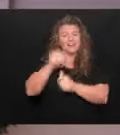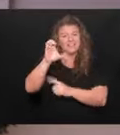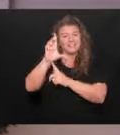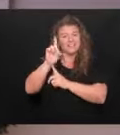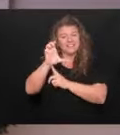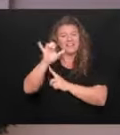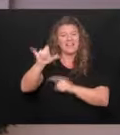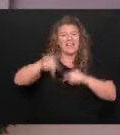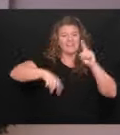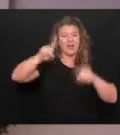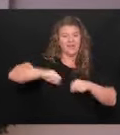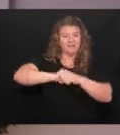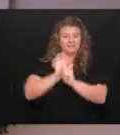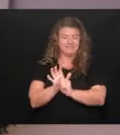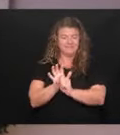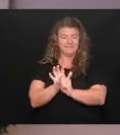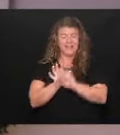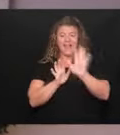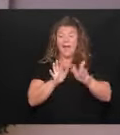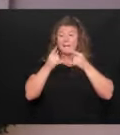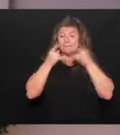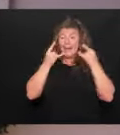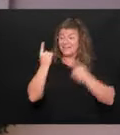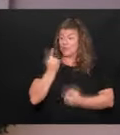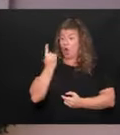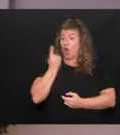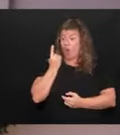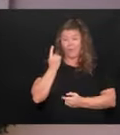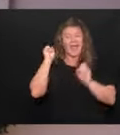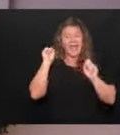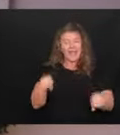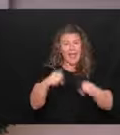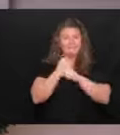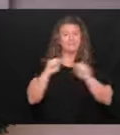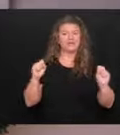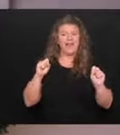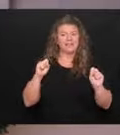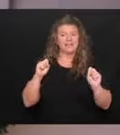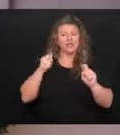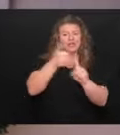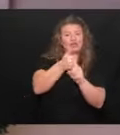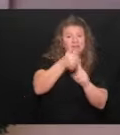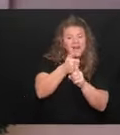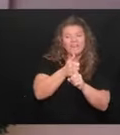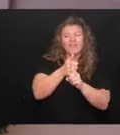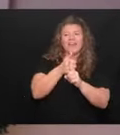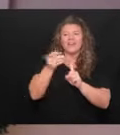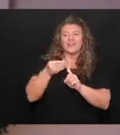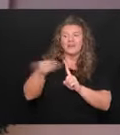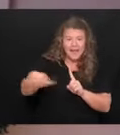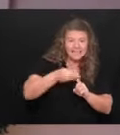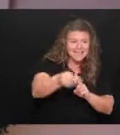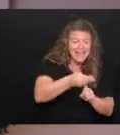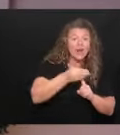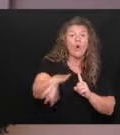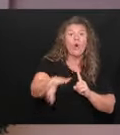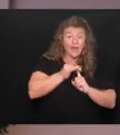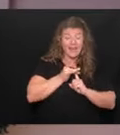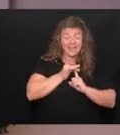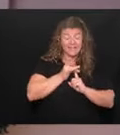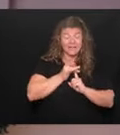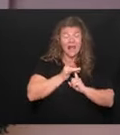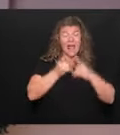variant. The masks alone are effective in protecting you from getting the virus from somebody else. So masks